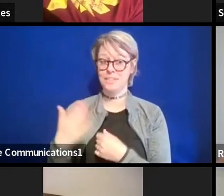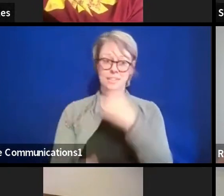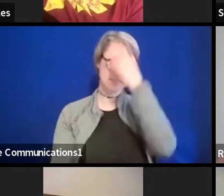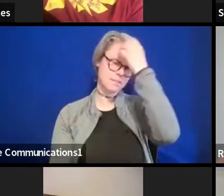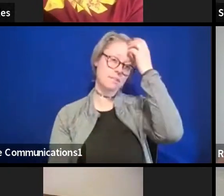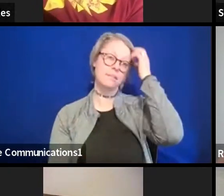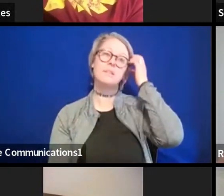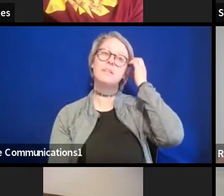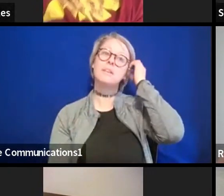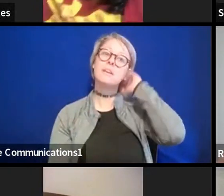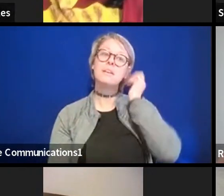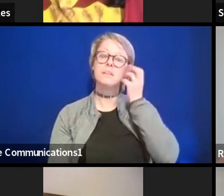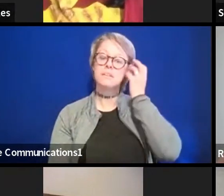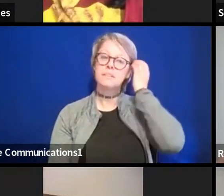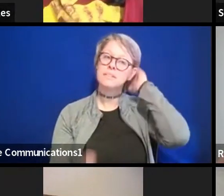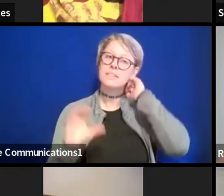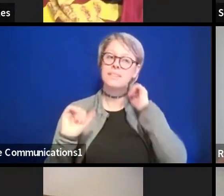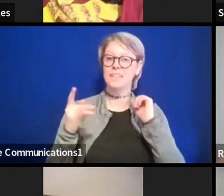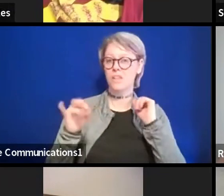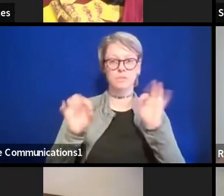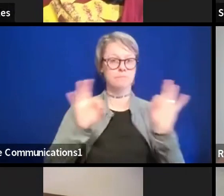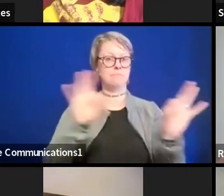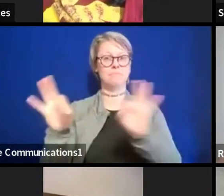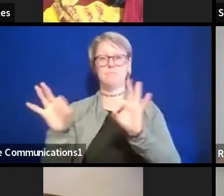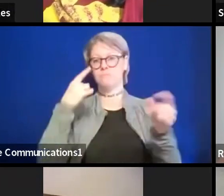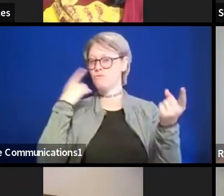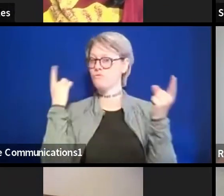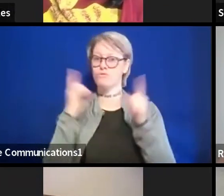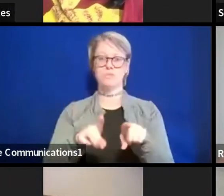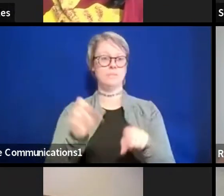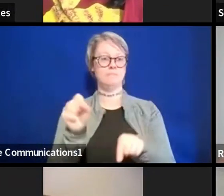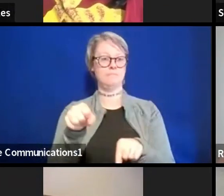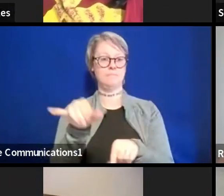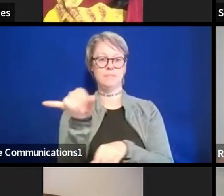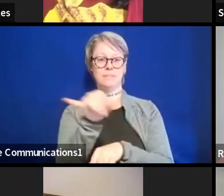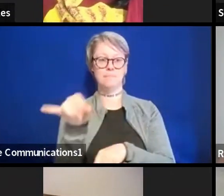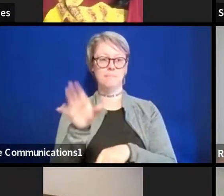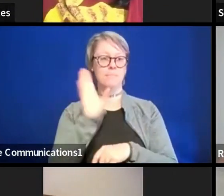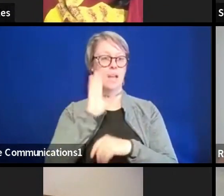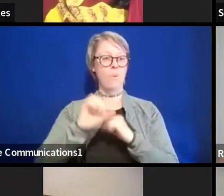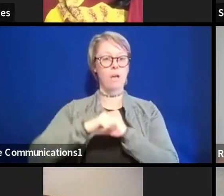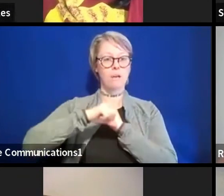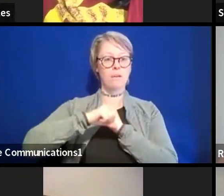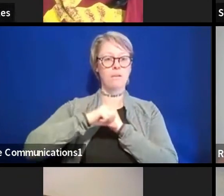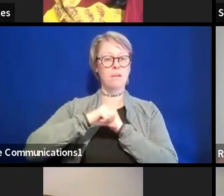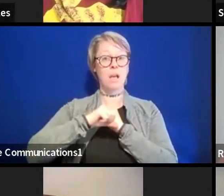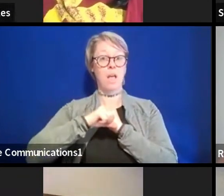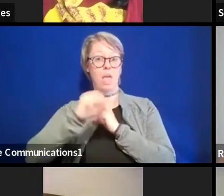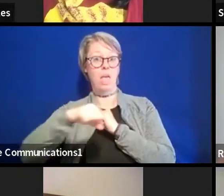Well, I'm right back at you, every one of you. And I'm not going to rush my thank